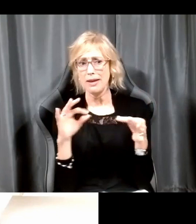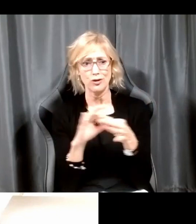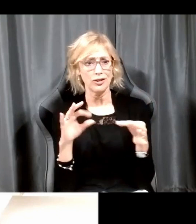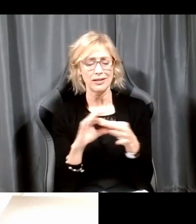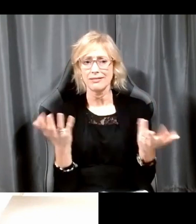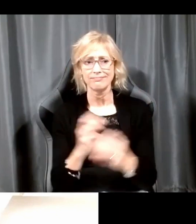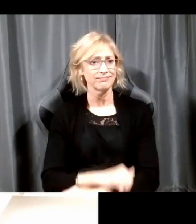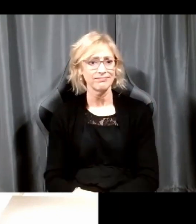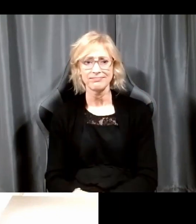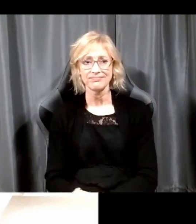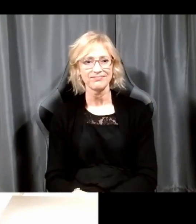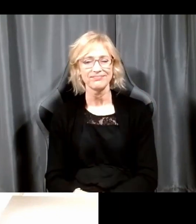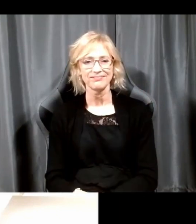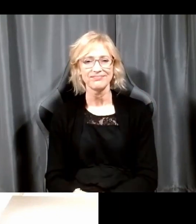but